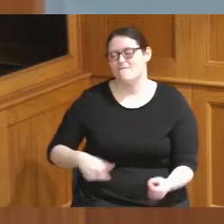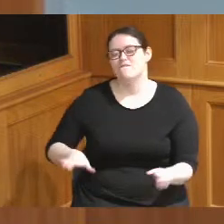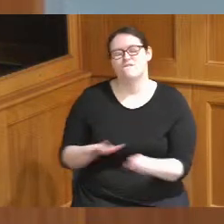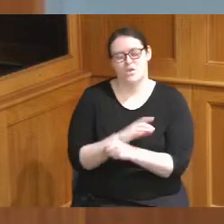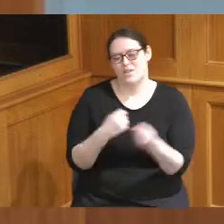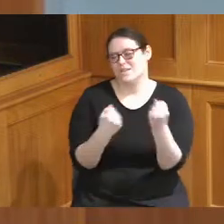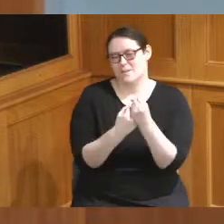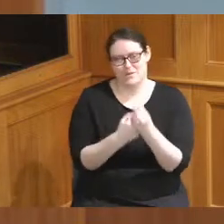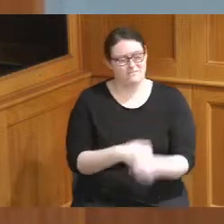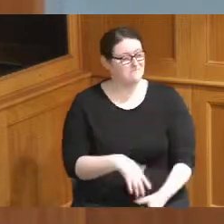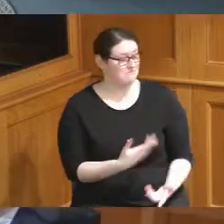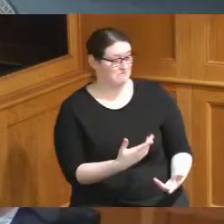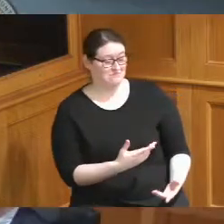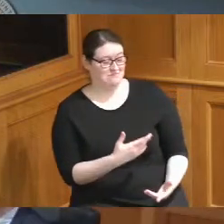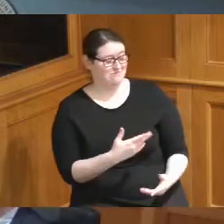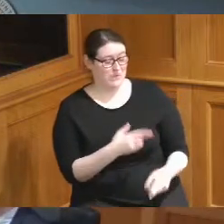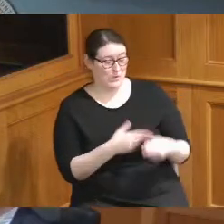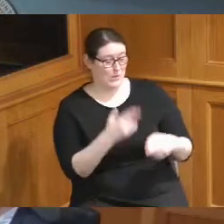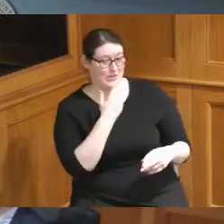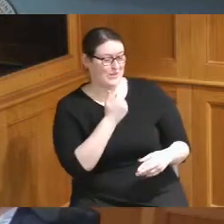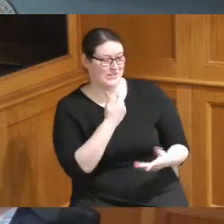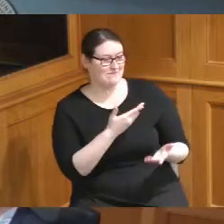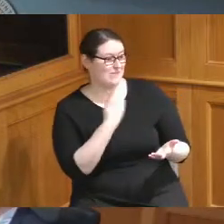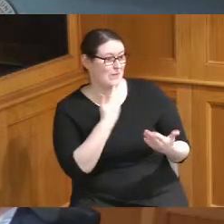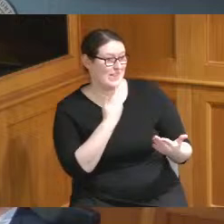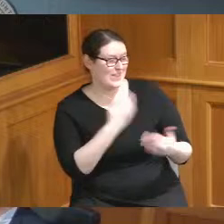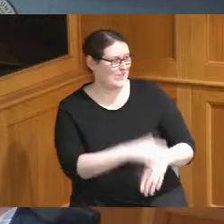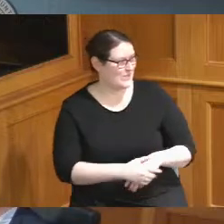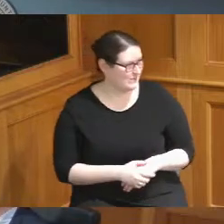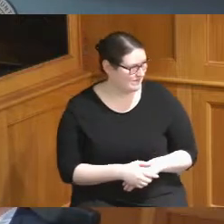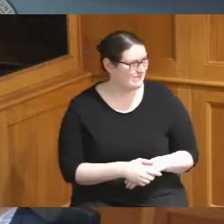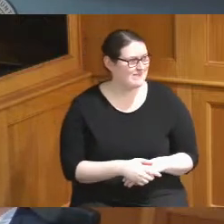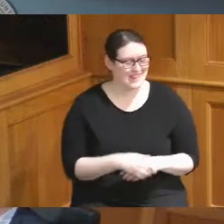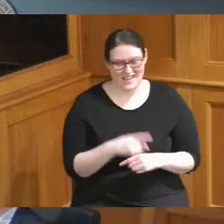right, good, thank you. Thank you. All right, I think I seconded the motion.